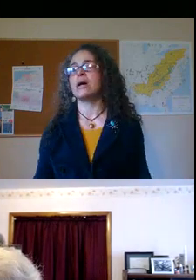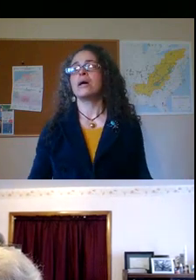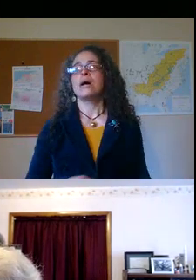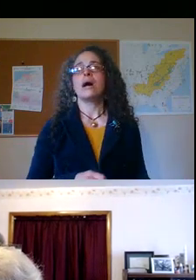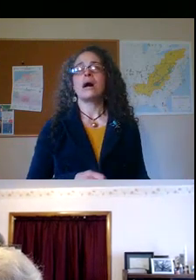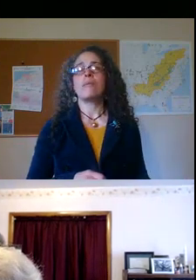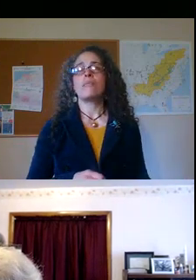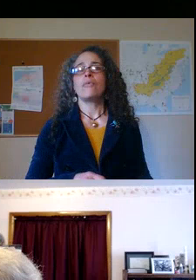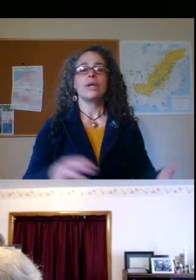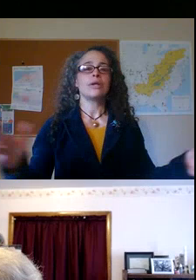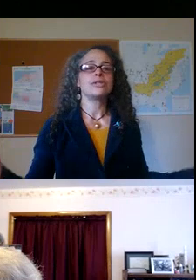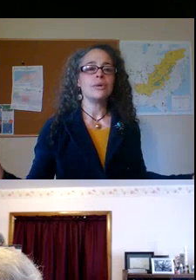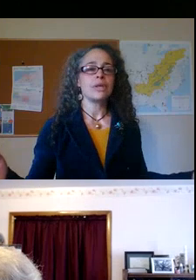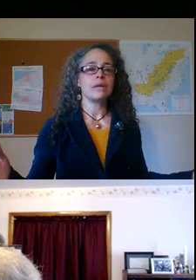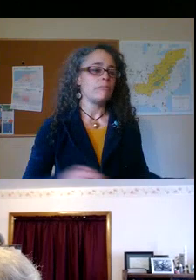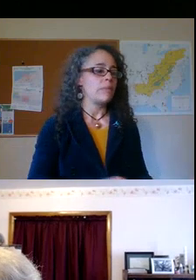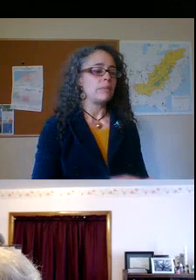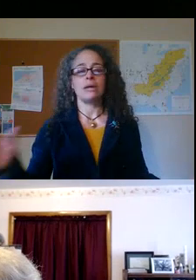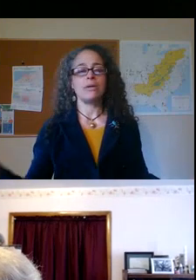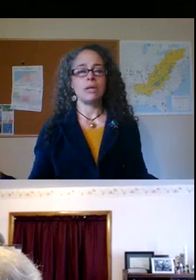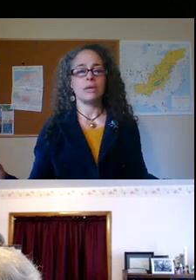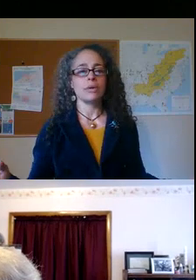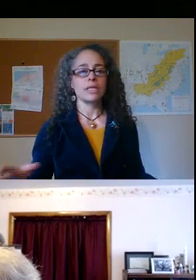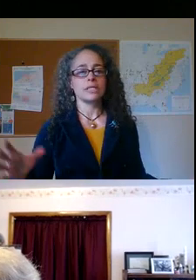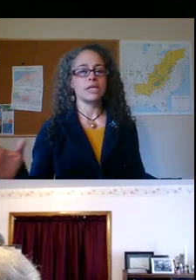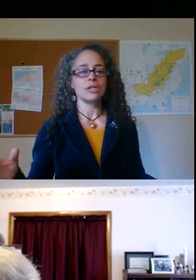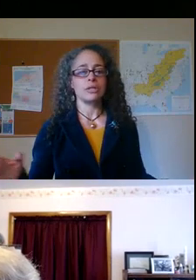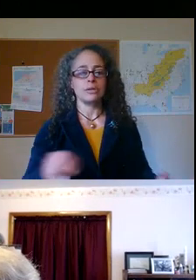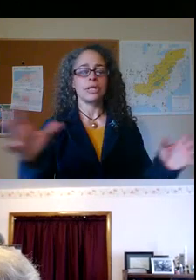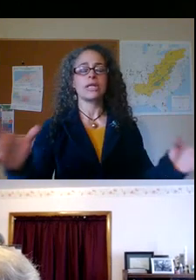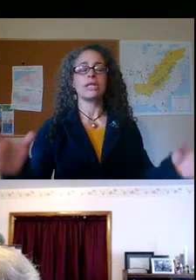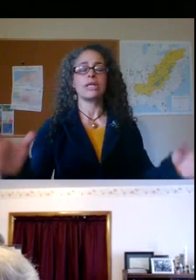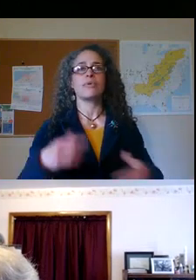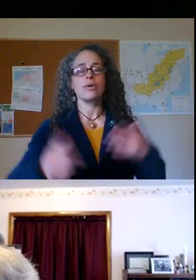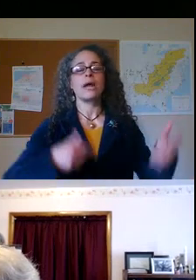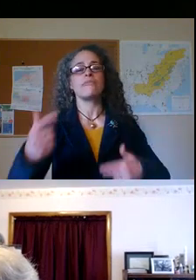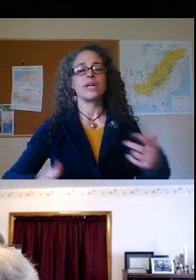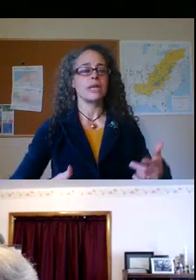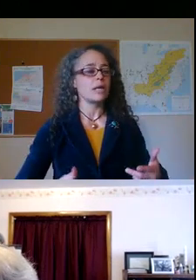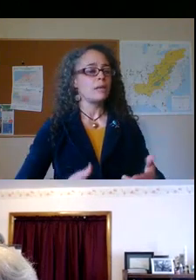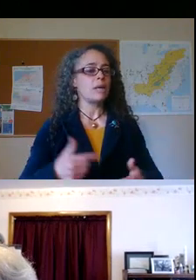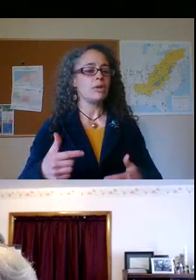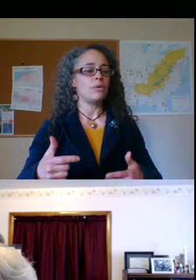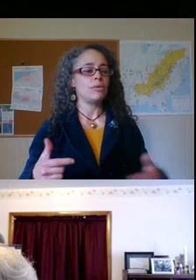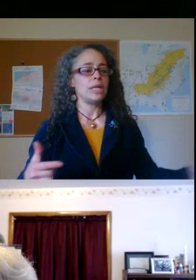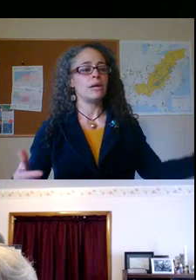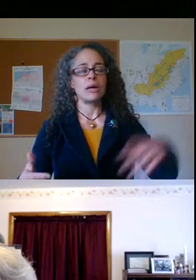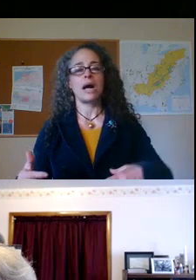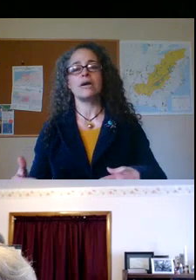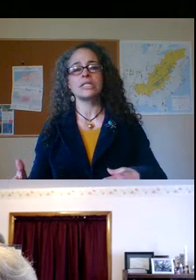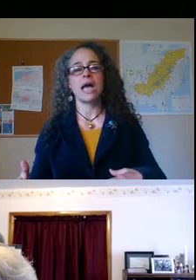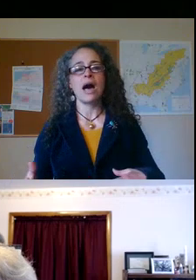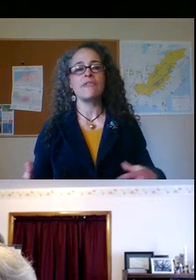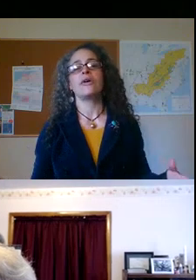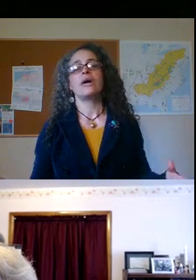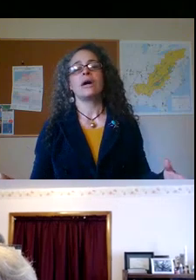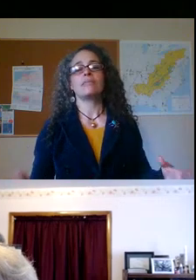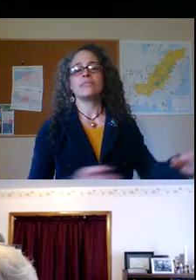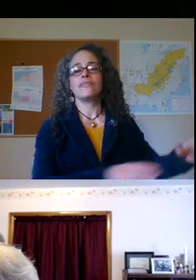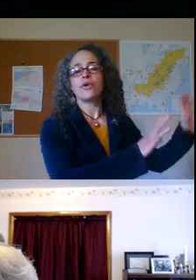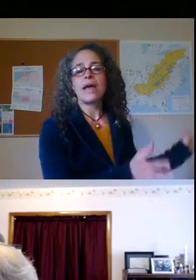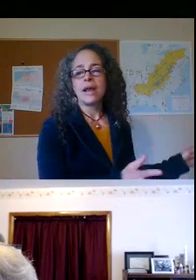children's area. What are you going to do with it? Maybe now you need organization. Like you need program funding. Maybe you need to hire